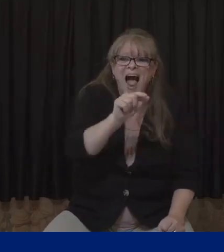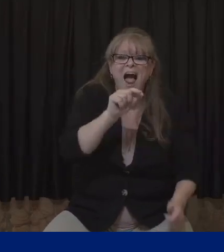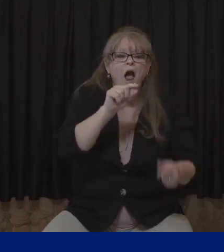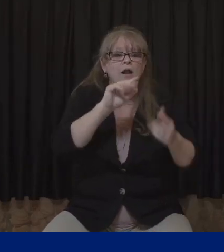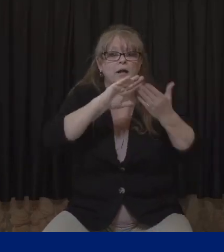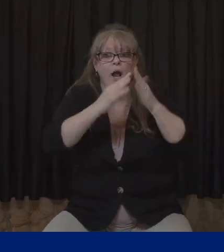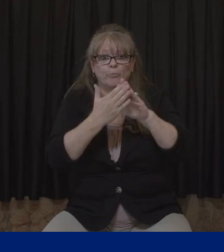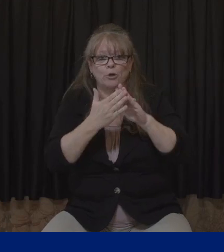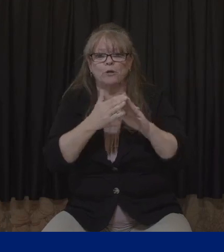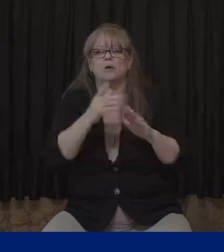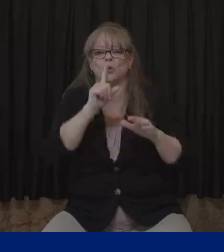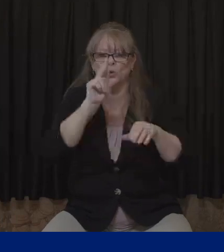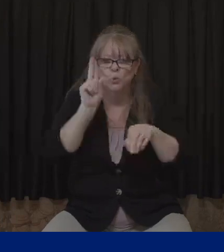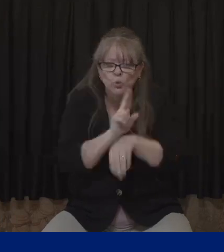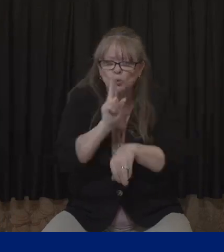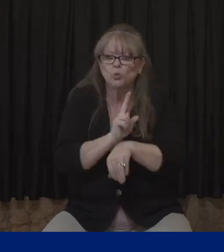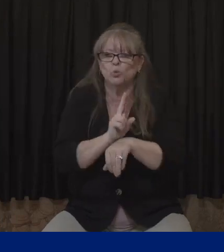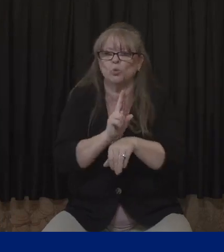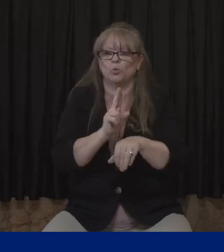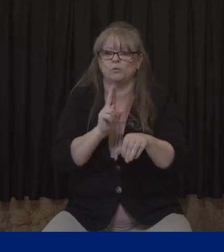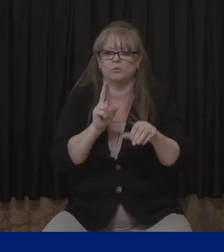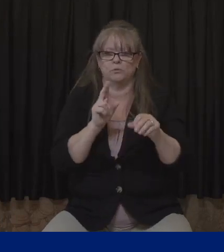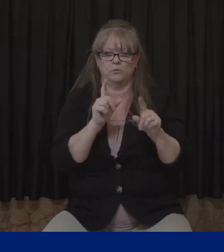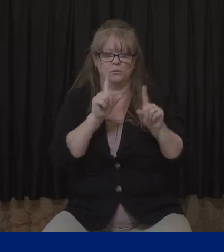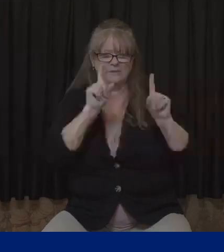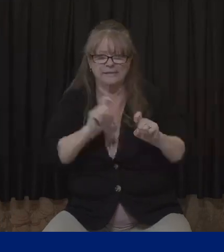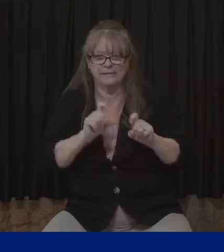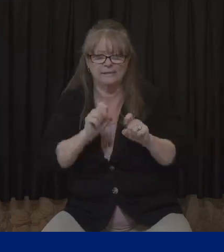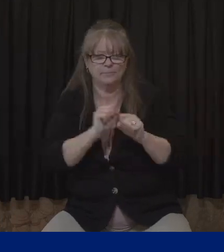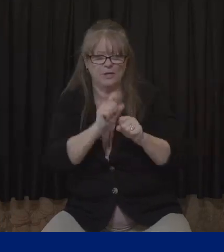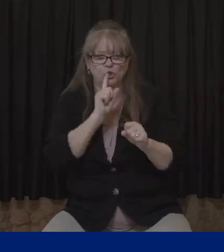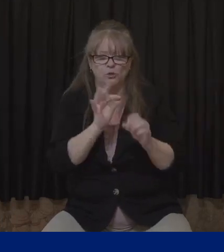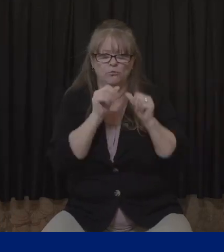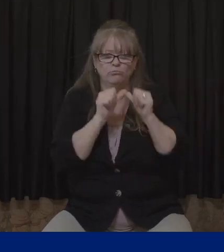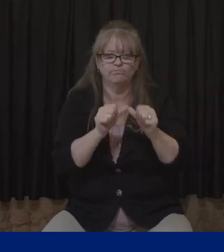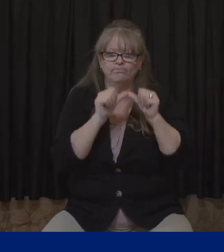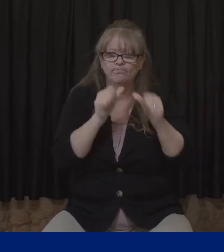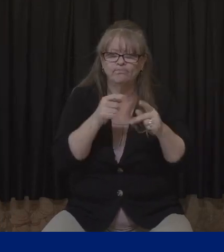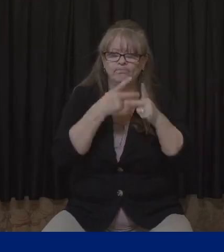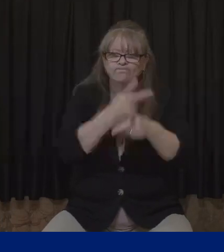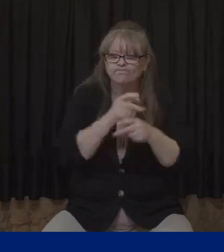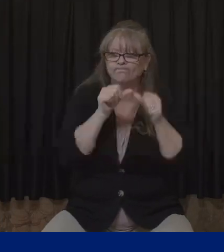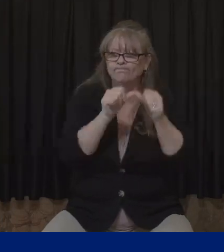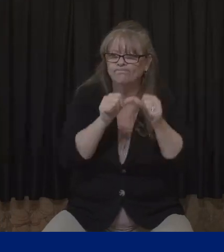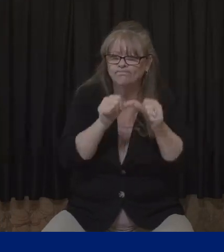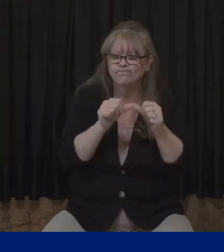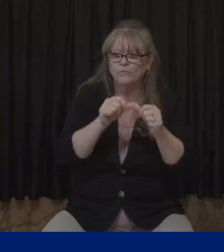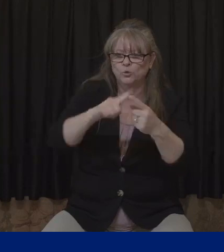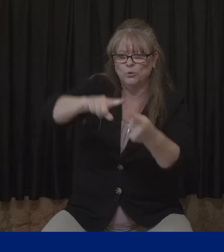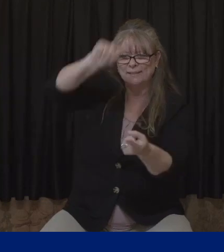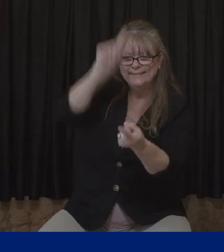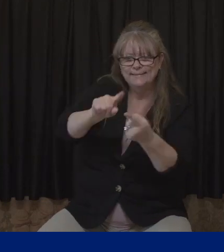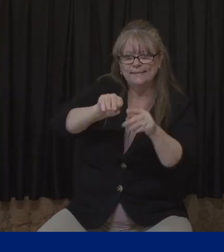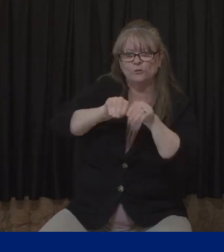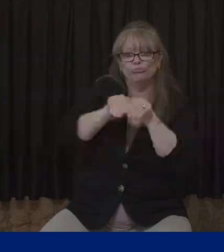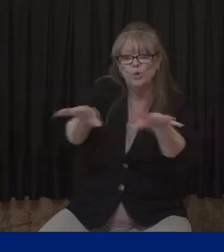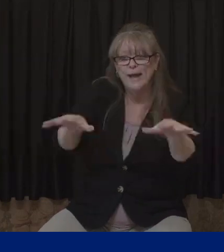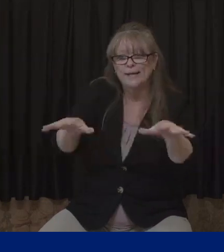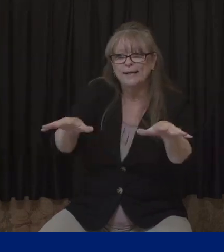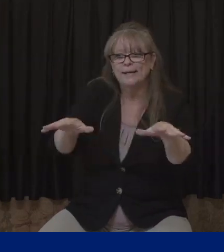early so that they can take the steps they need to contain outbreaks, ideally at the site level, but failing that at the county